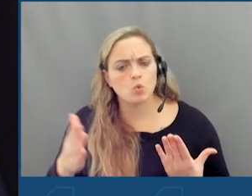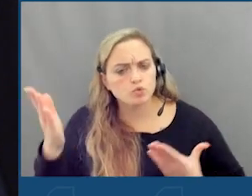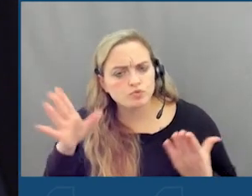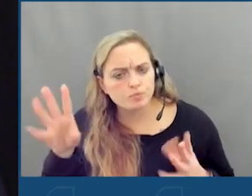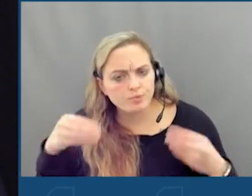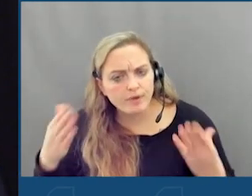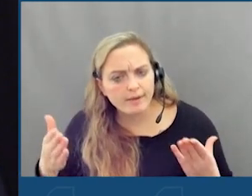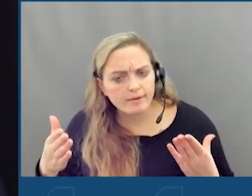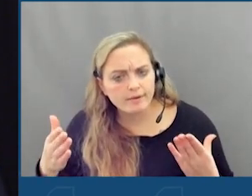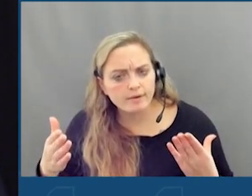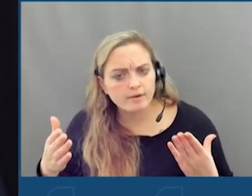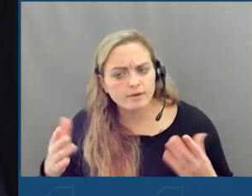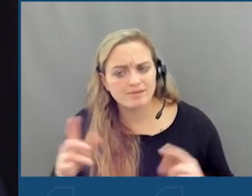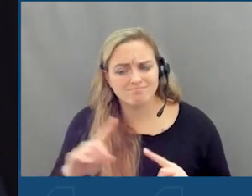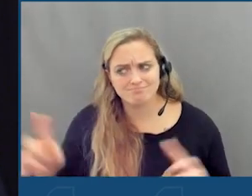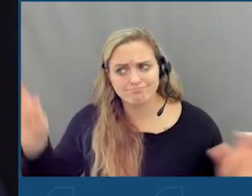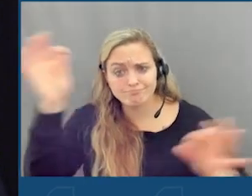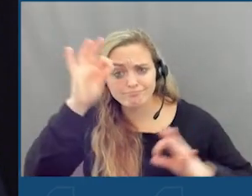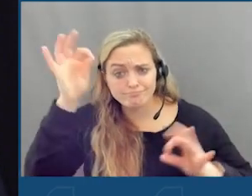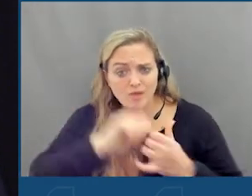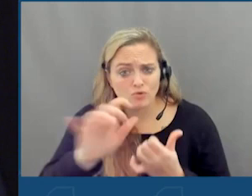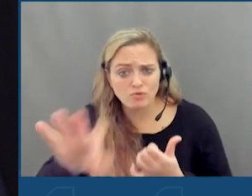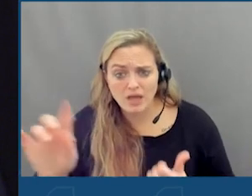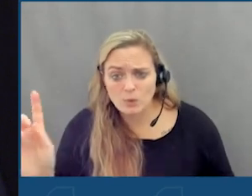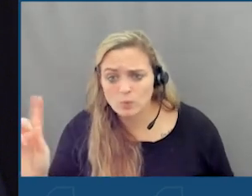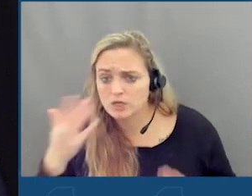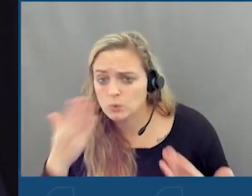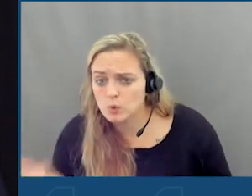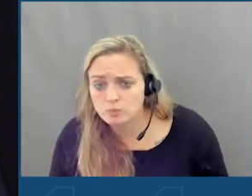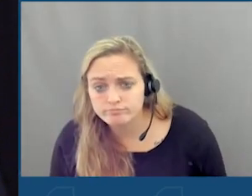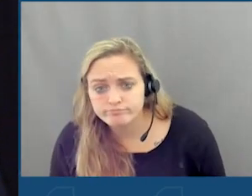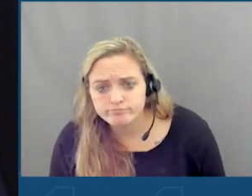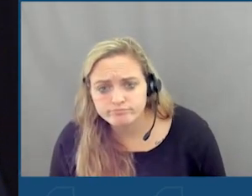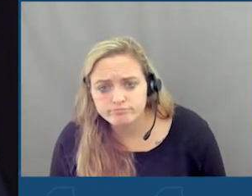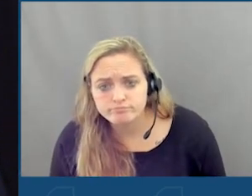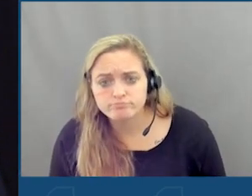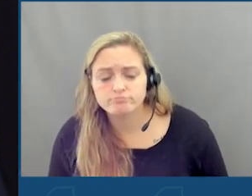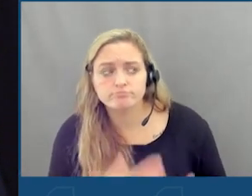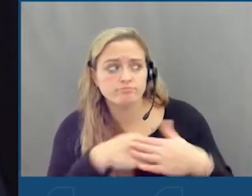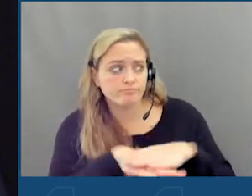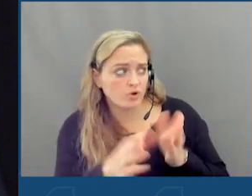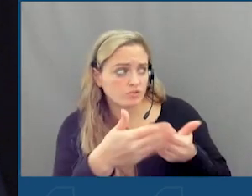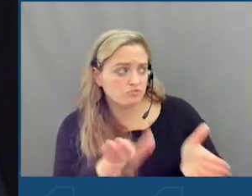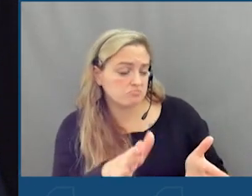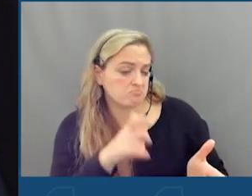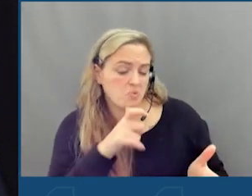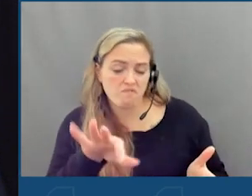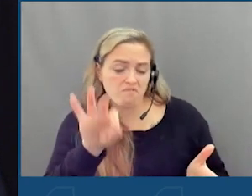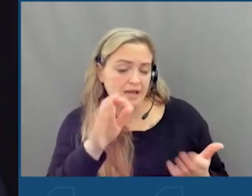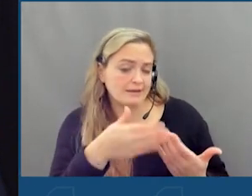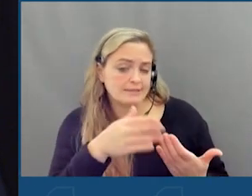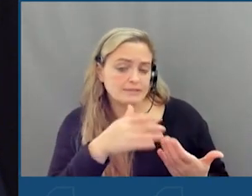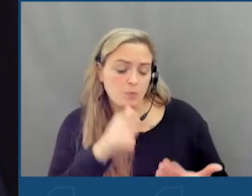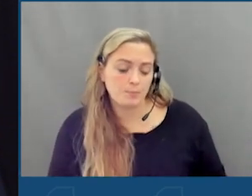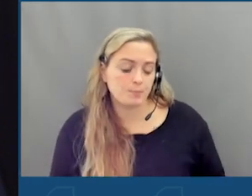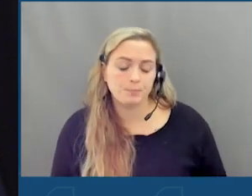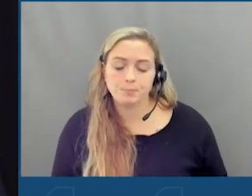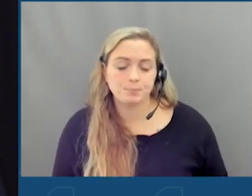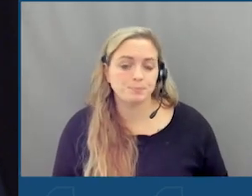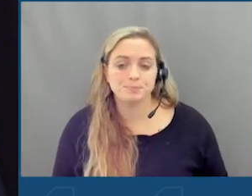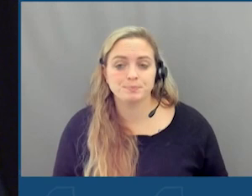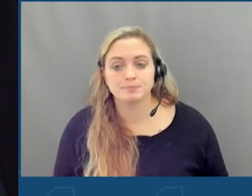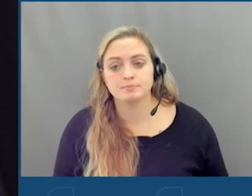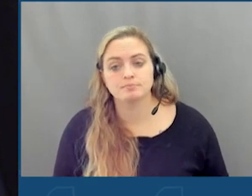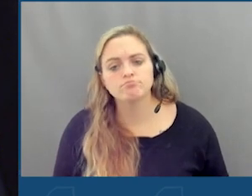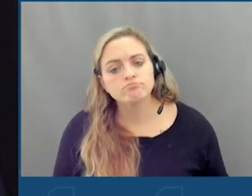provide, they have no idea how to find one, right? Unless you walk in this room, you're probably not going to find one very easily. But